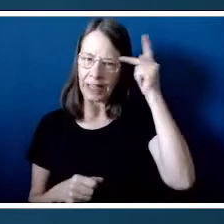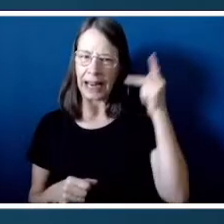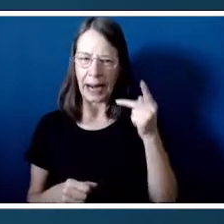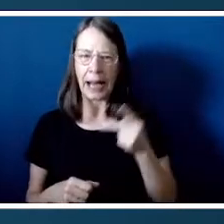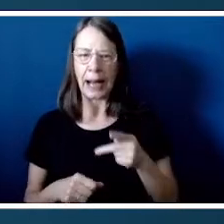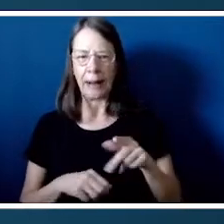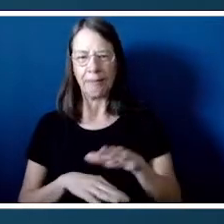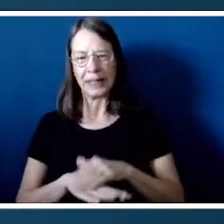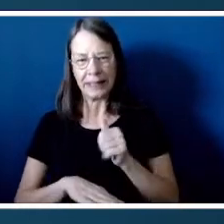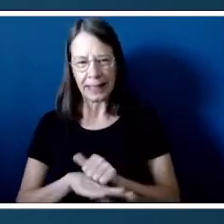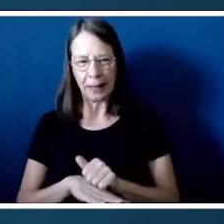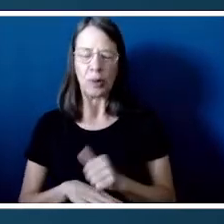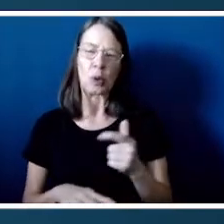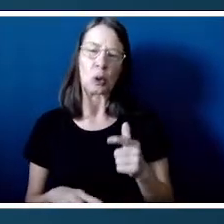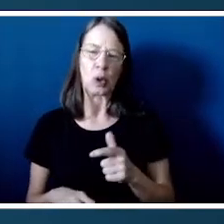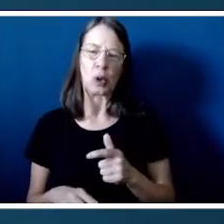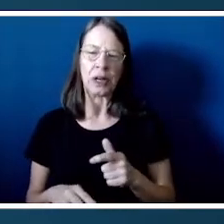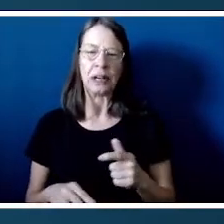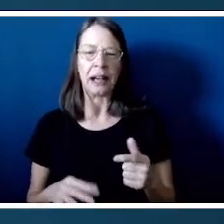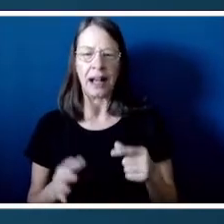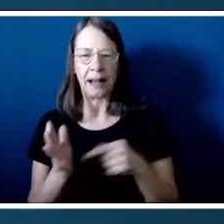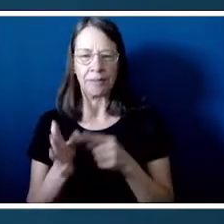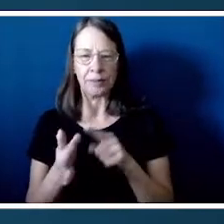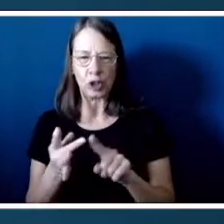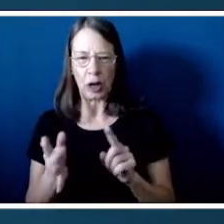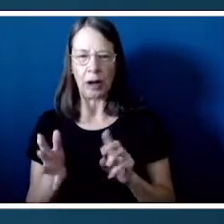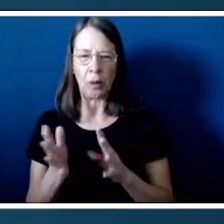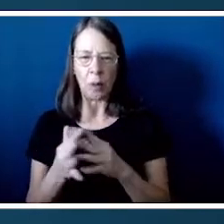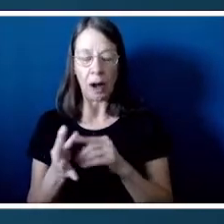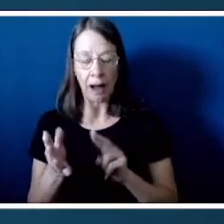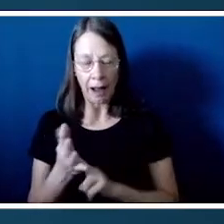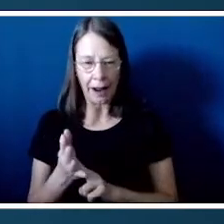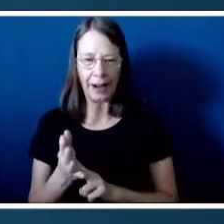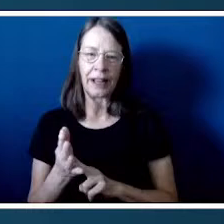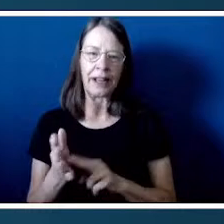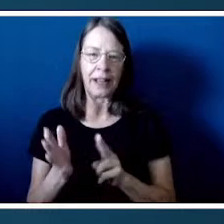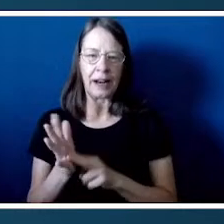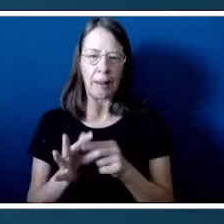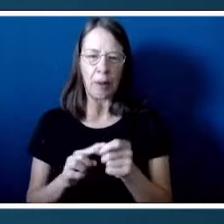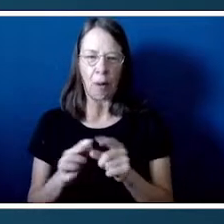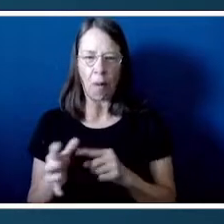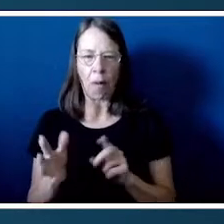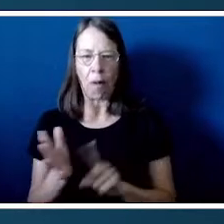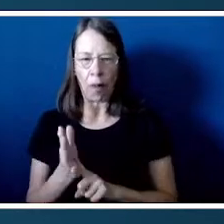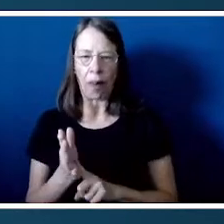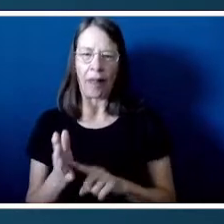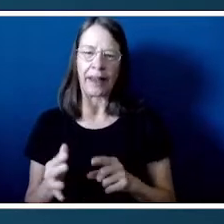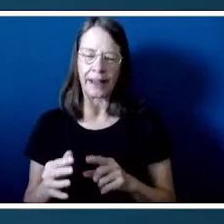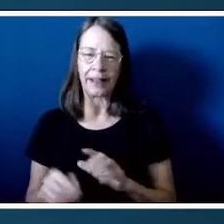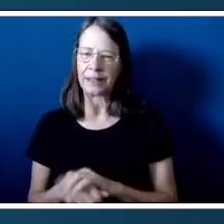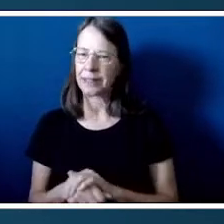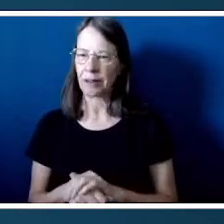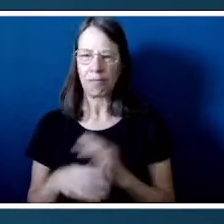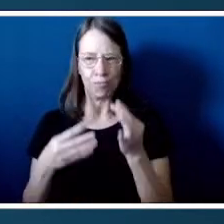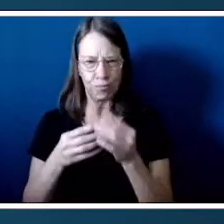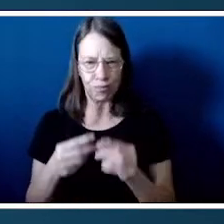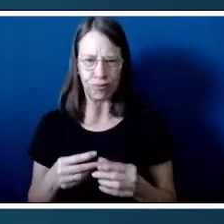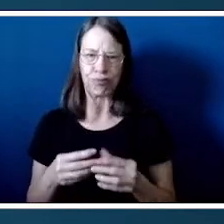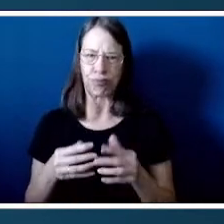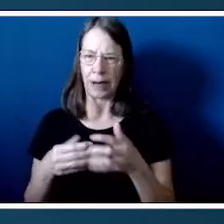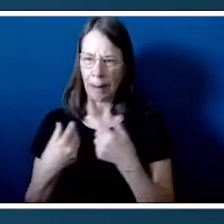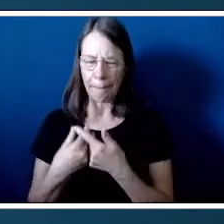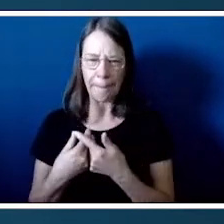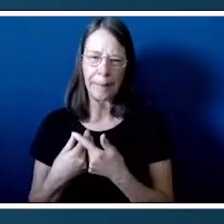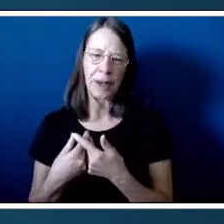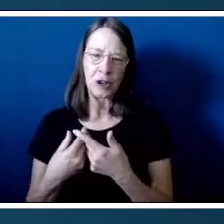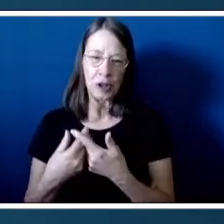and India, plus international speakers from the US, the UK and Canada. So thank you to those who've travelled and thank